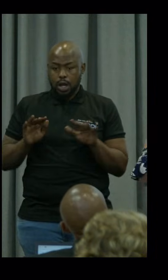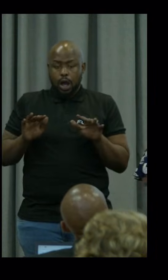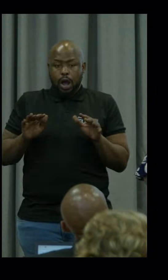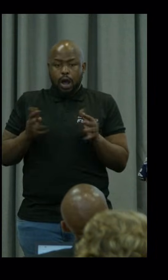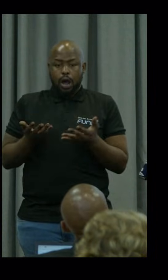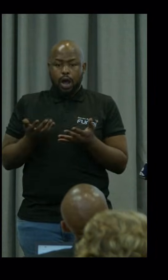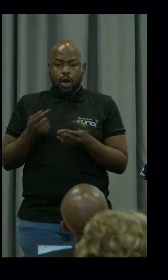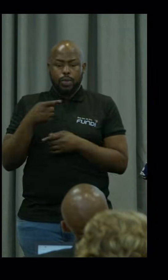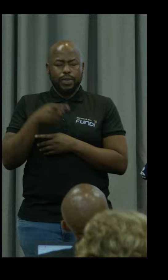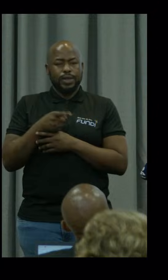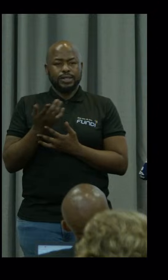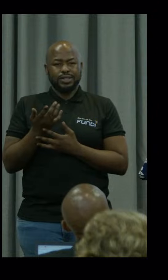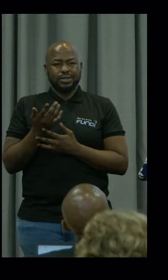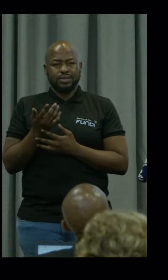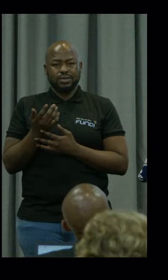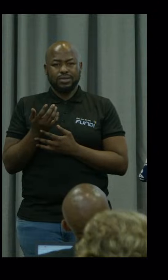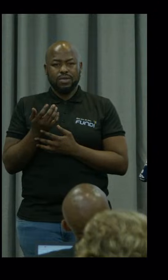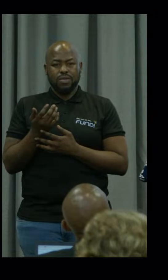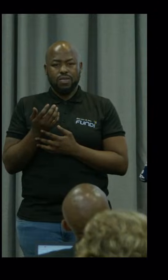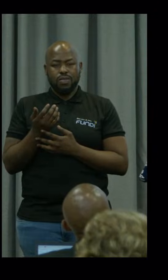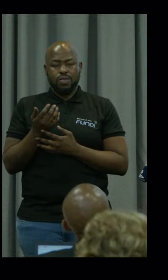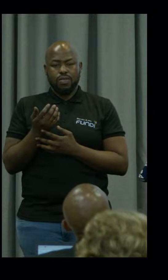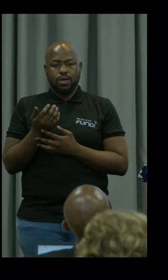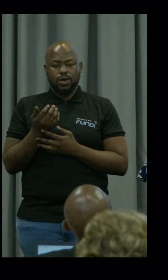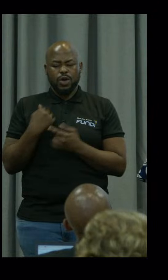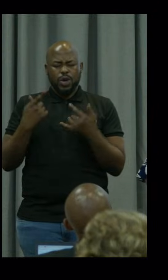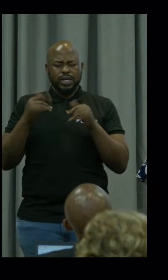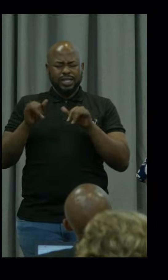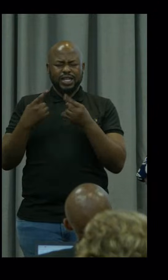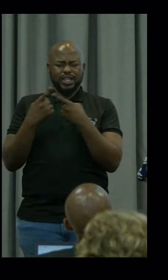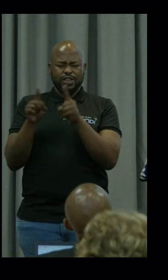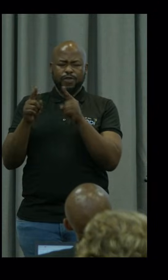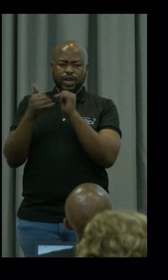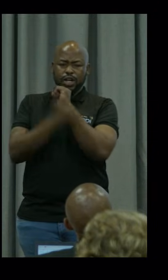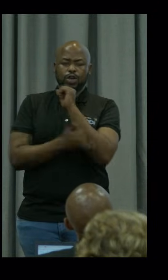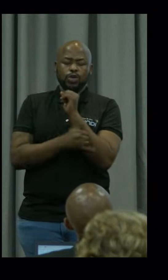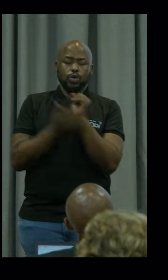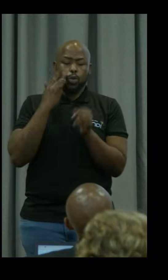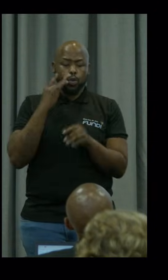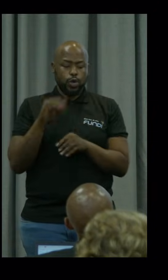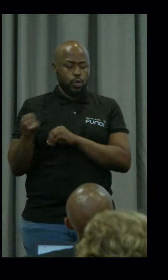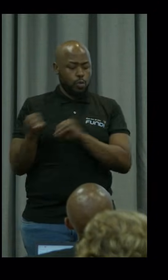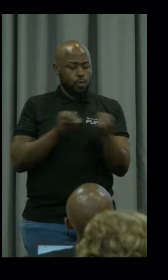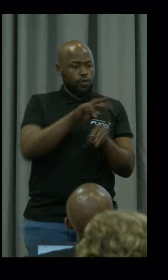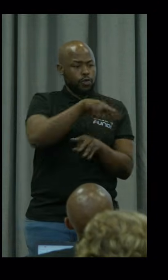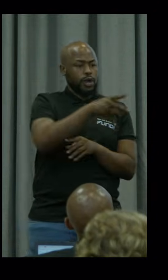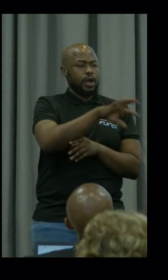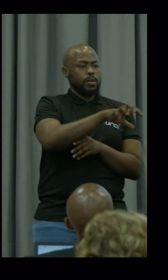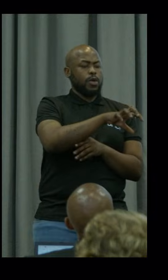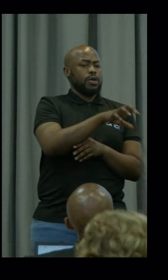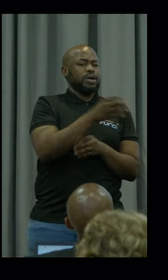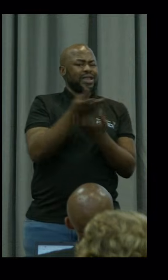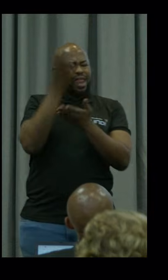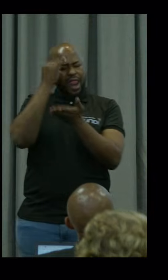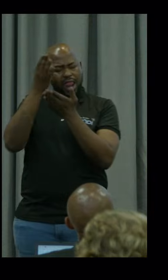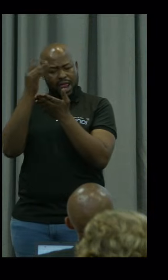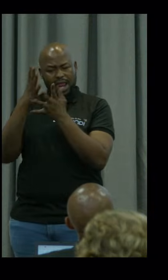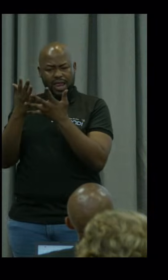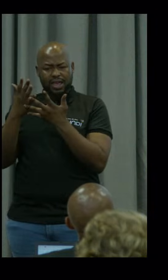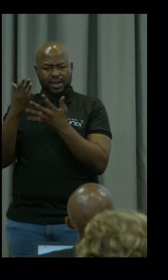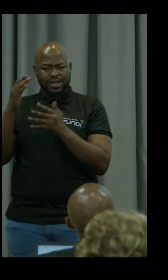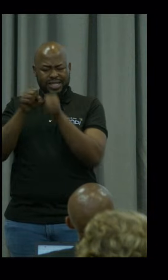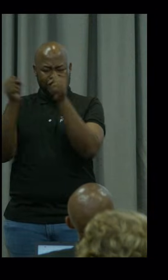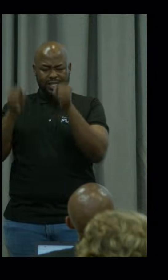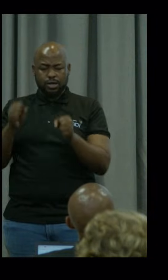is, it's like you're living in a different country when you go from one province to the other. The learner-educator ratios, how